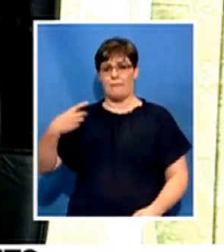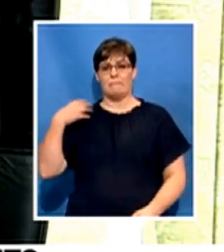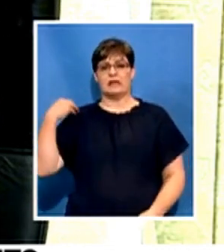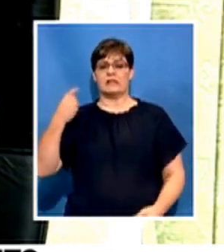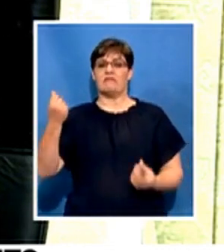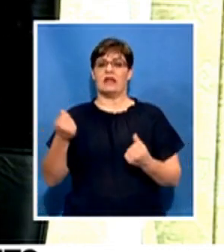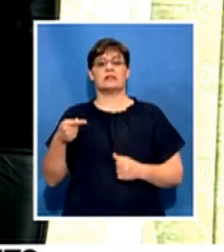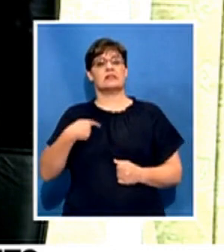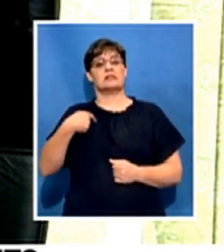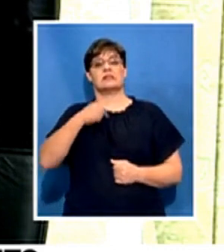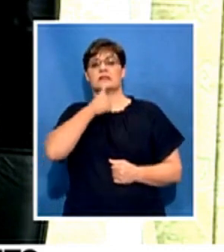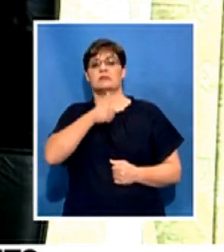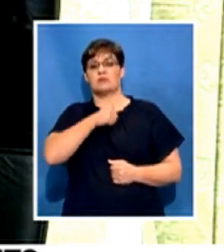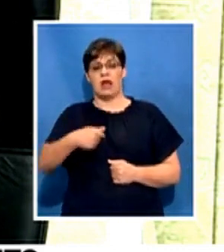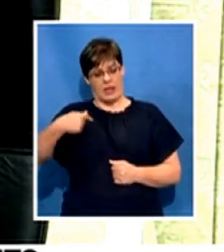ball is going to roll.